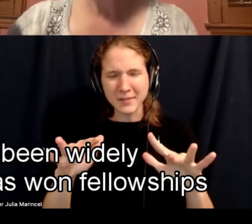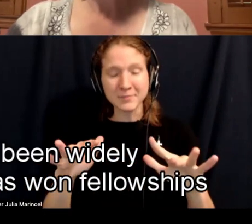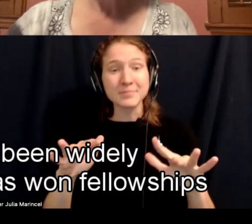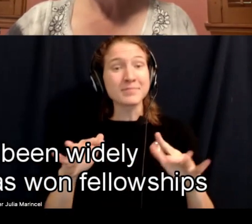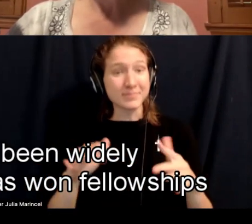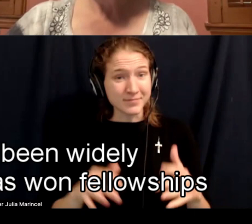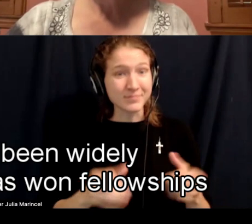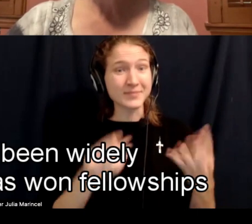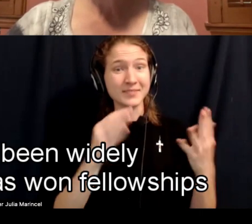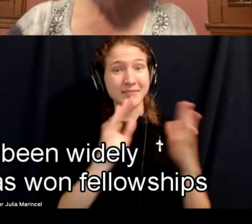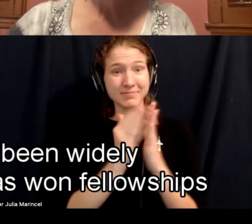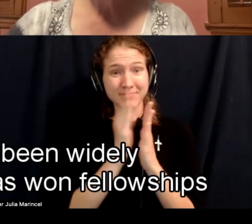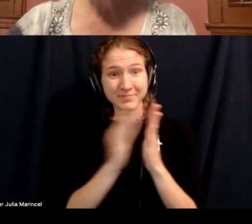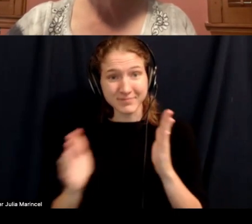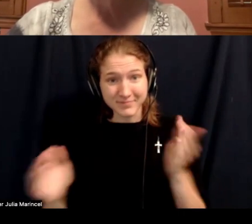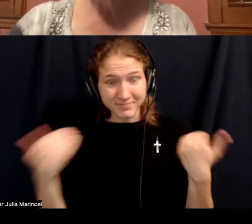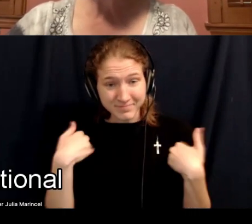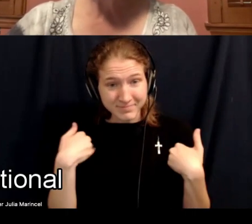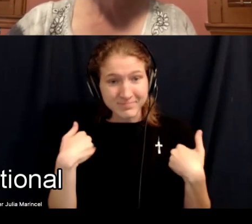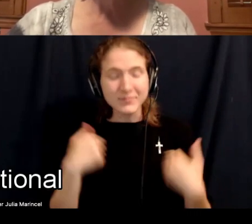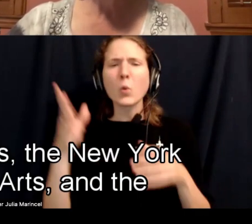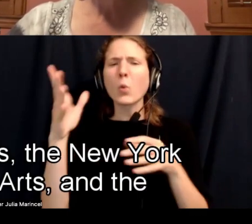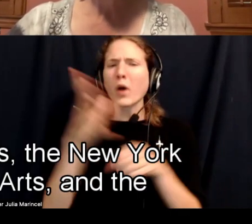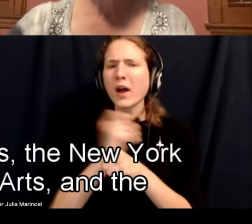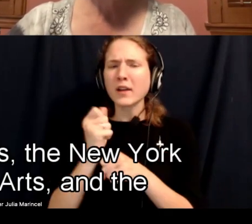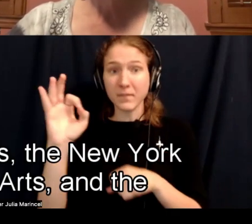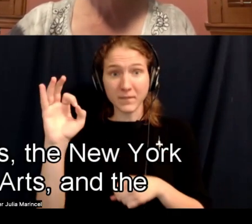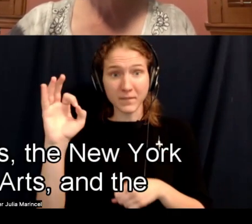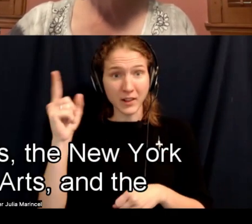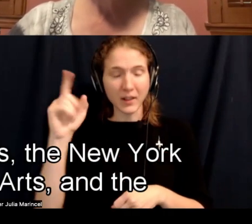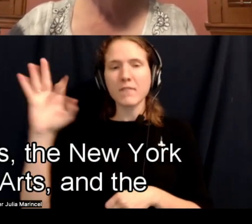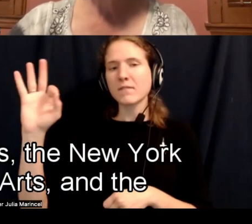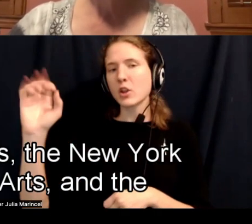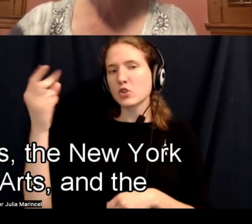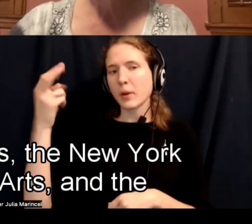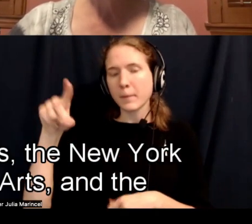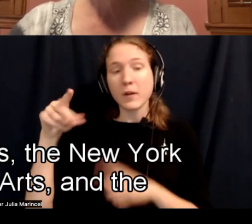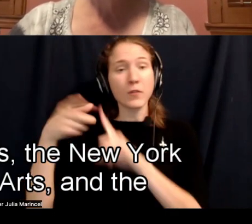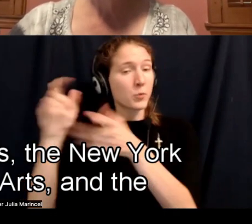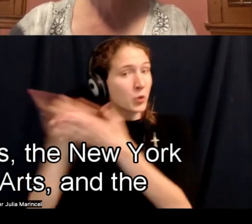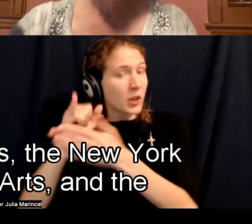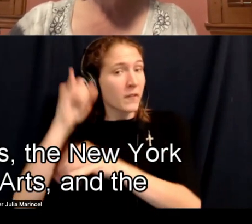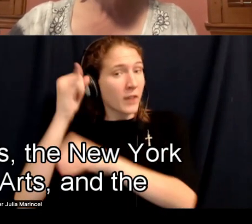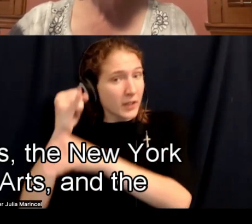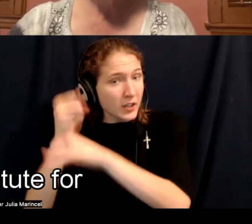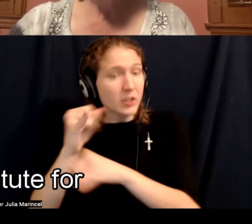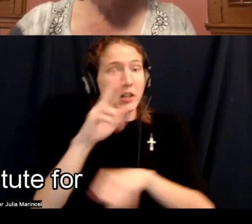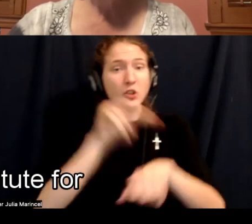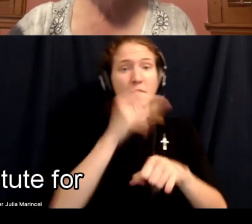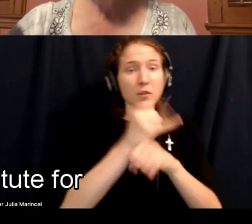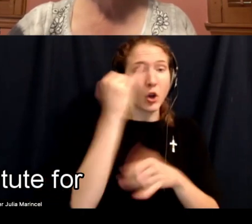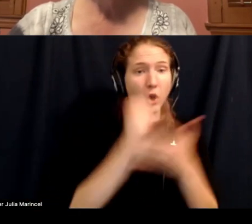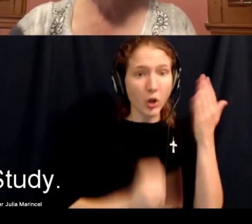anthologized, and she has won fellowships from the National Endowment of the Arts, the New York Foundation for the Arts, and the